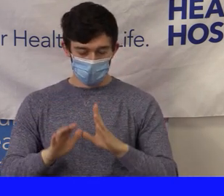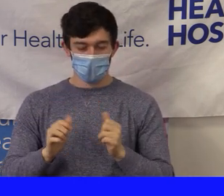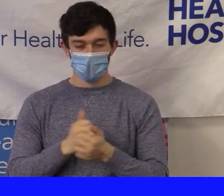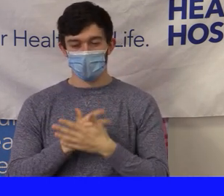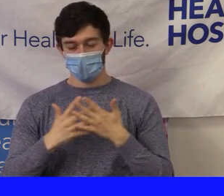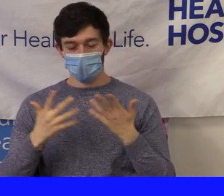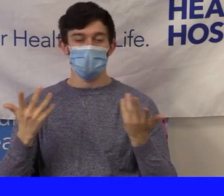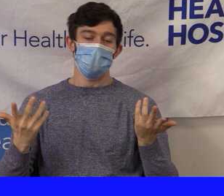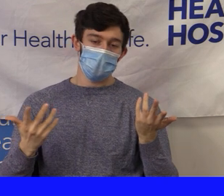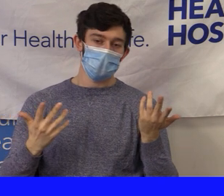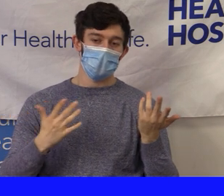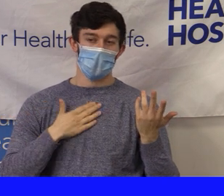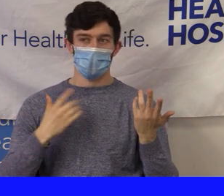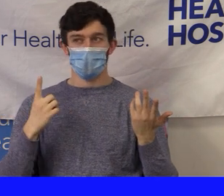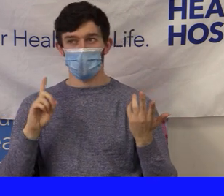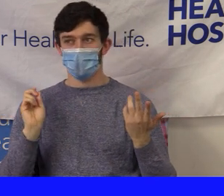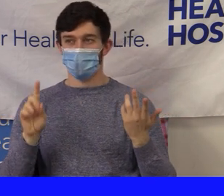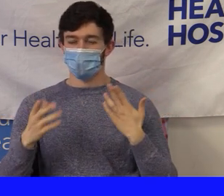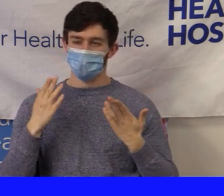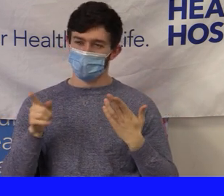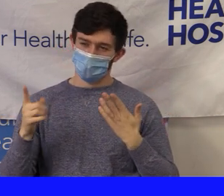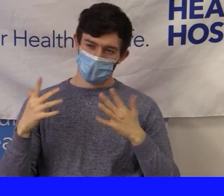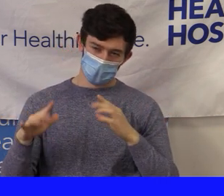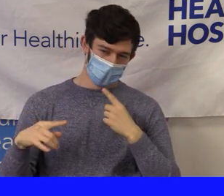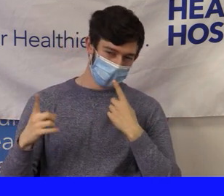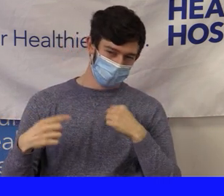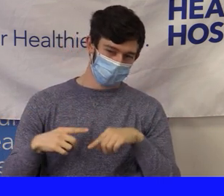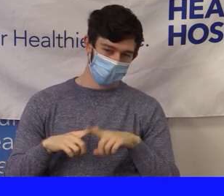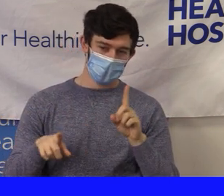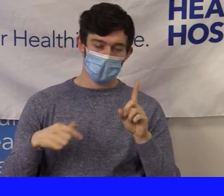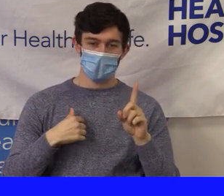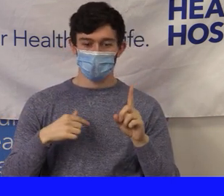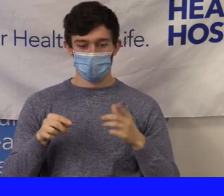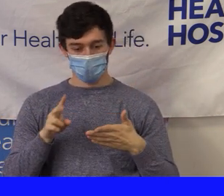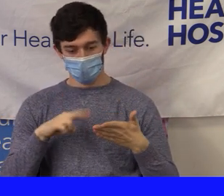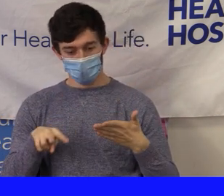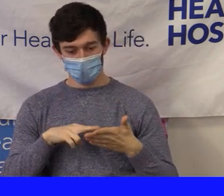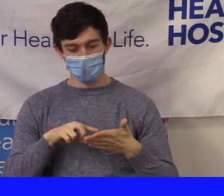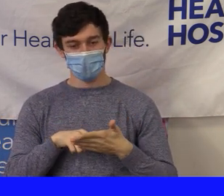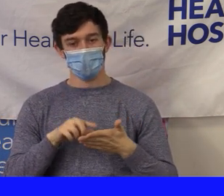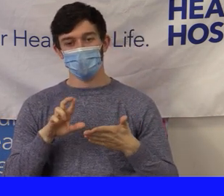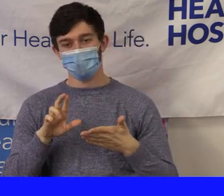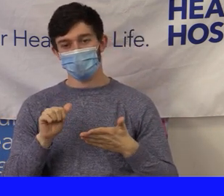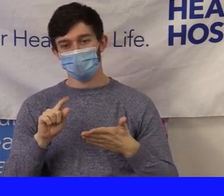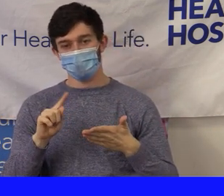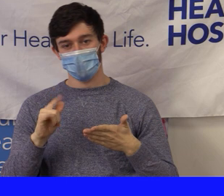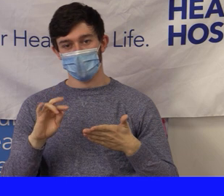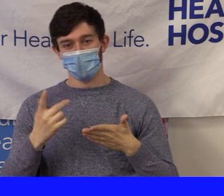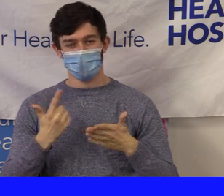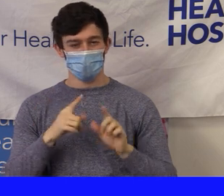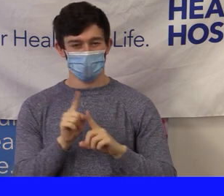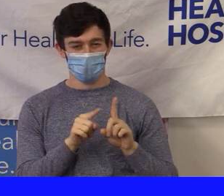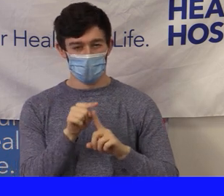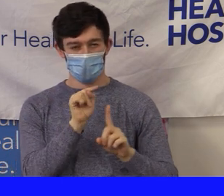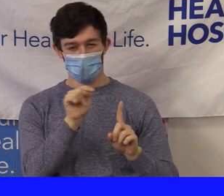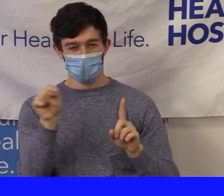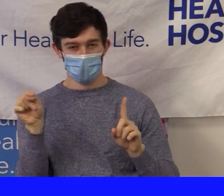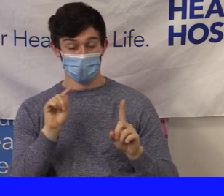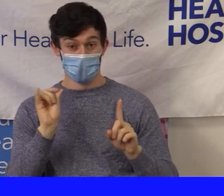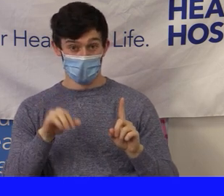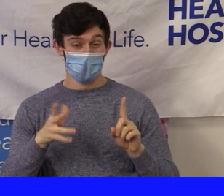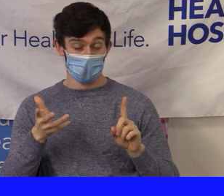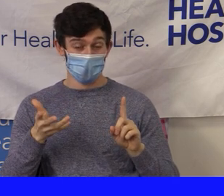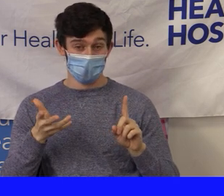of the questions I had, and you might have answered this, was when I was looking at the rating. I just lost the on my screen, but